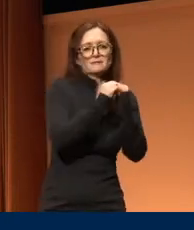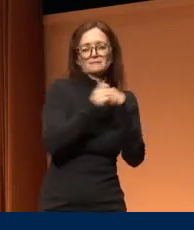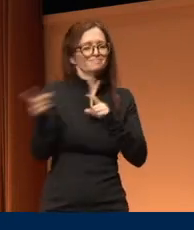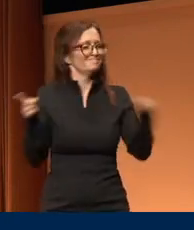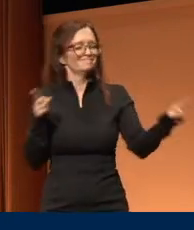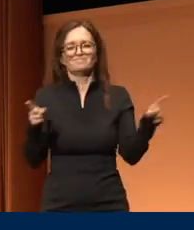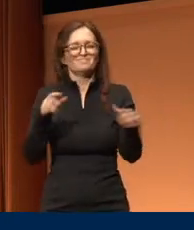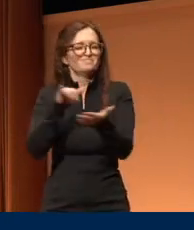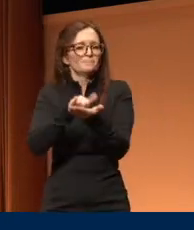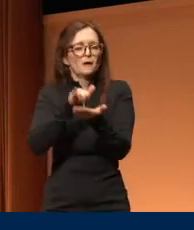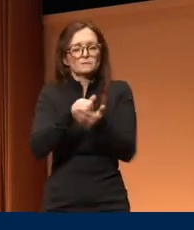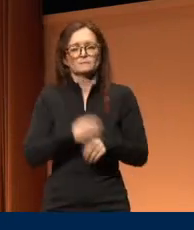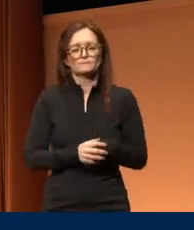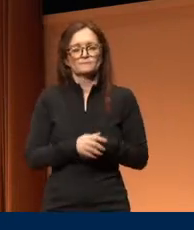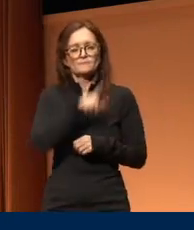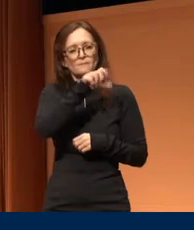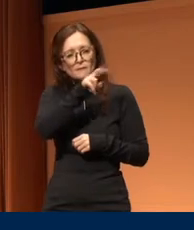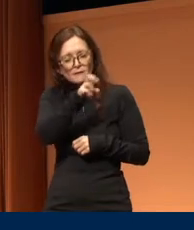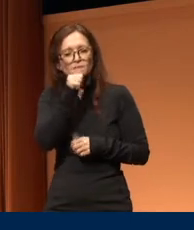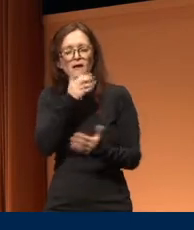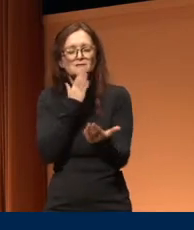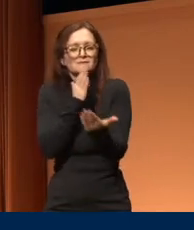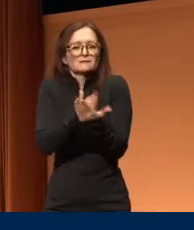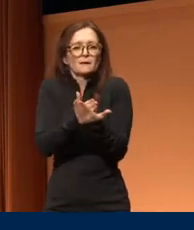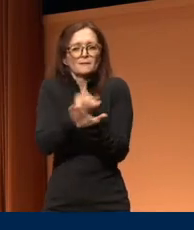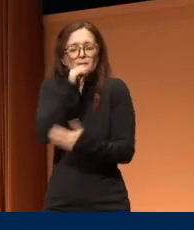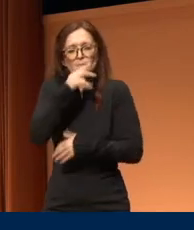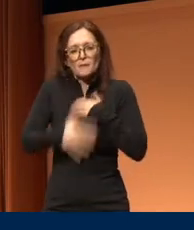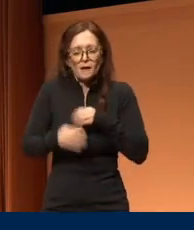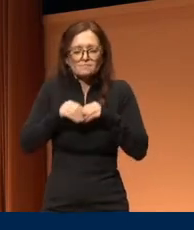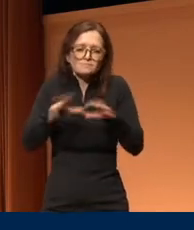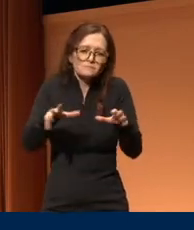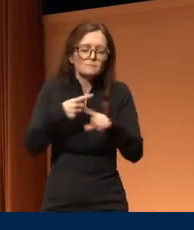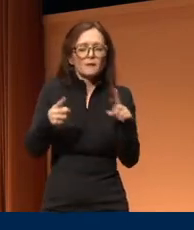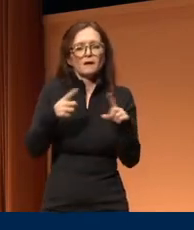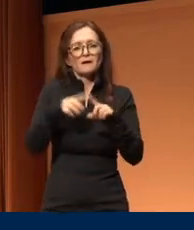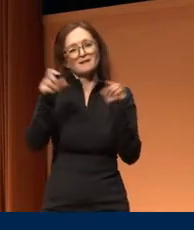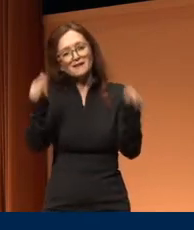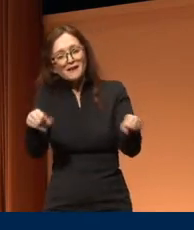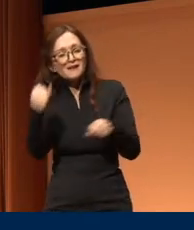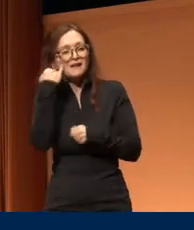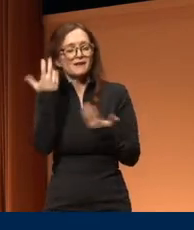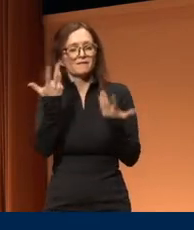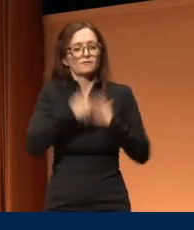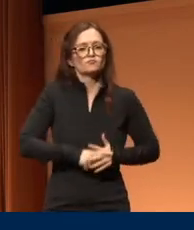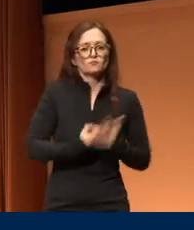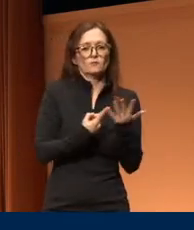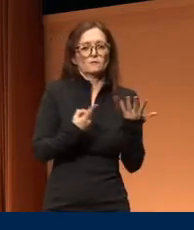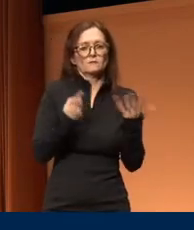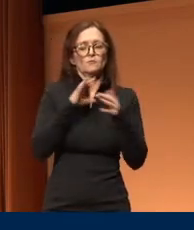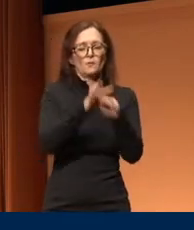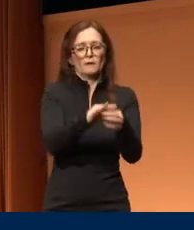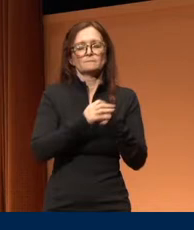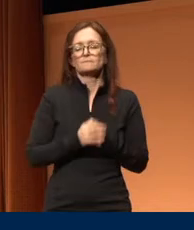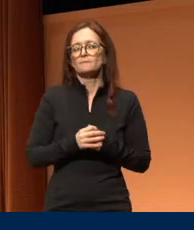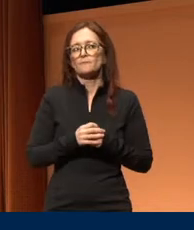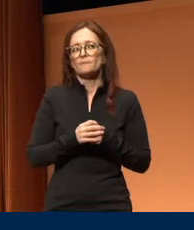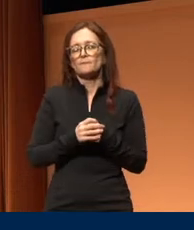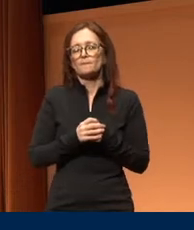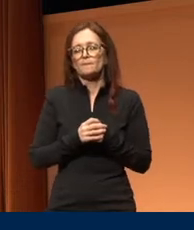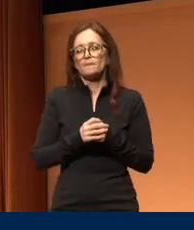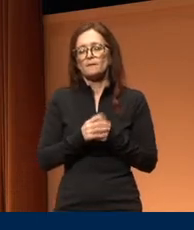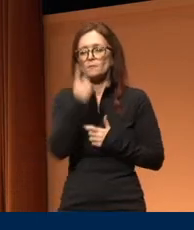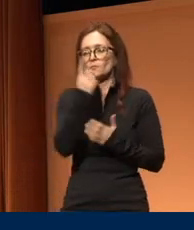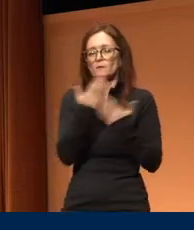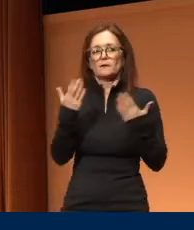but impossible. Love didn't stop the bloodshed, but it could have. It's the only thing that could have, really.